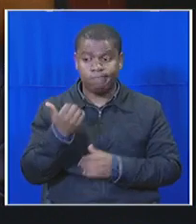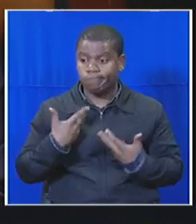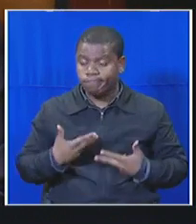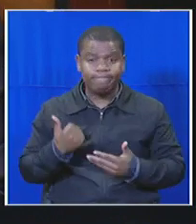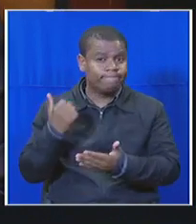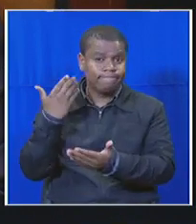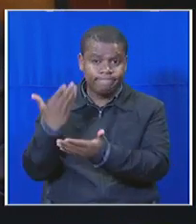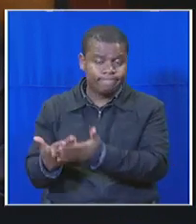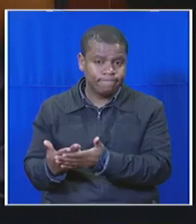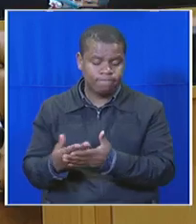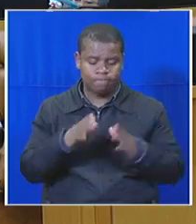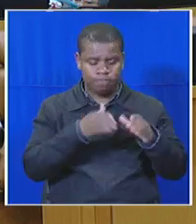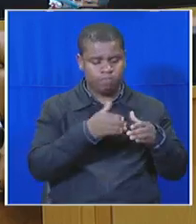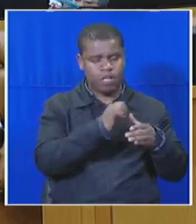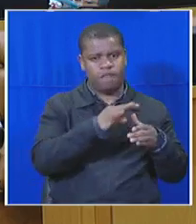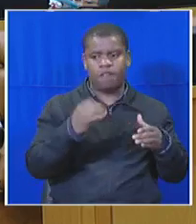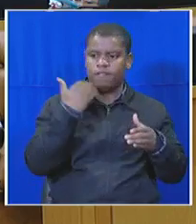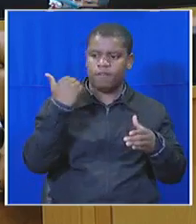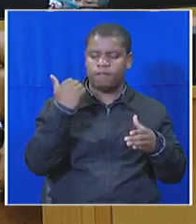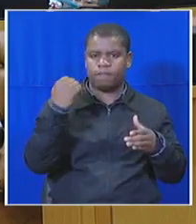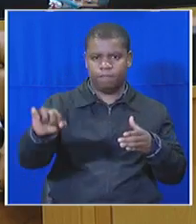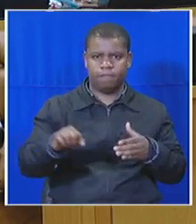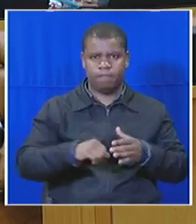Yes, Honourable The Member. EFF object.